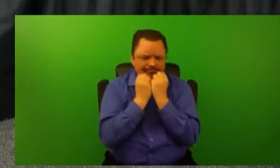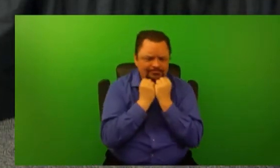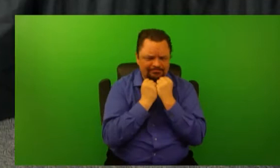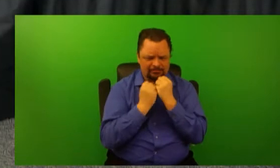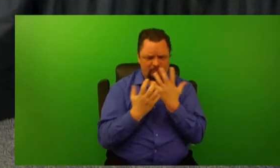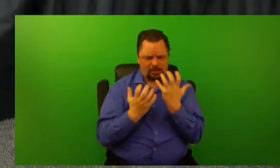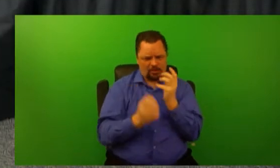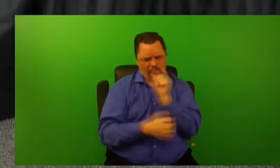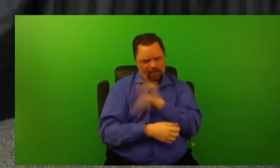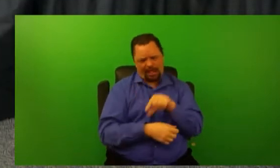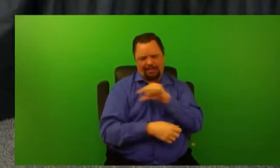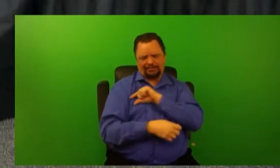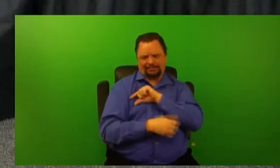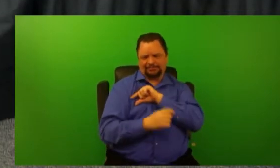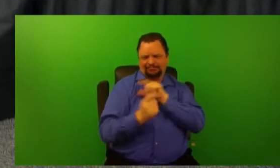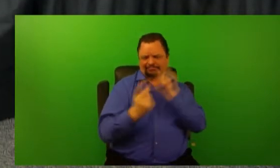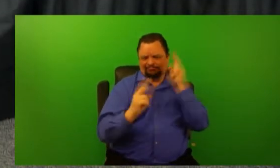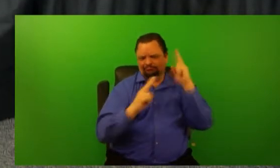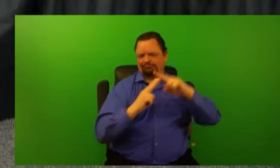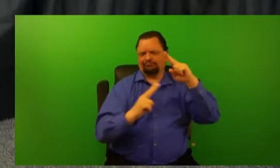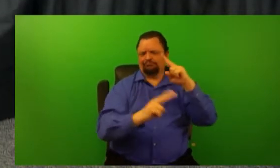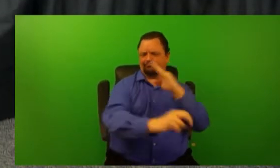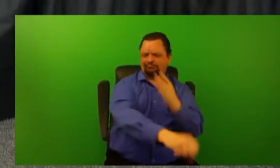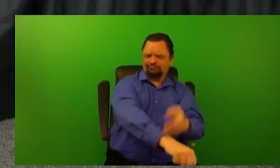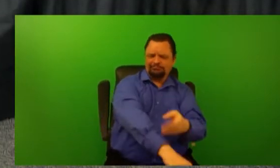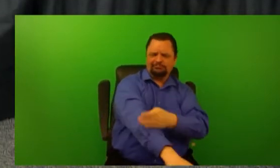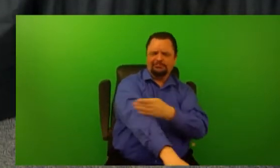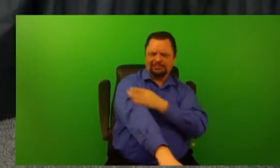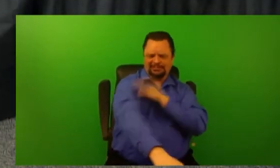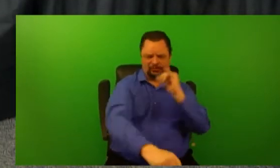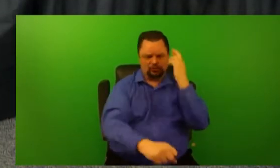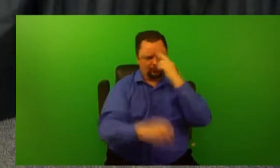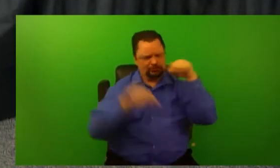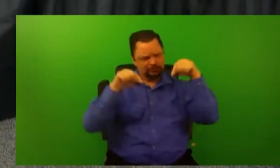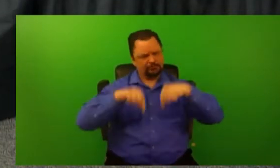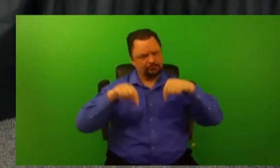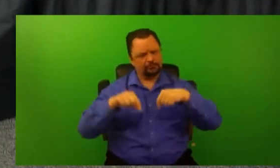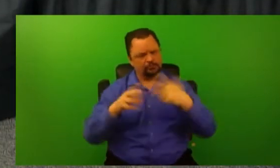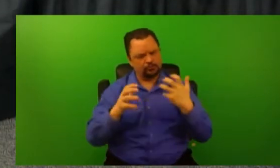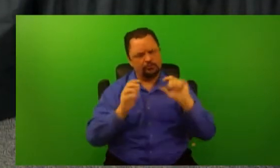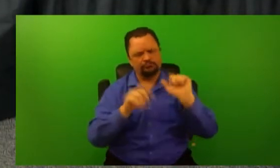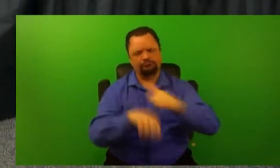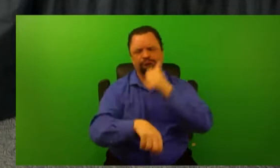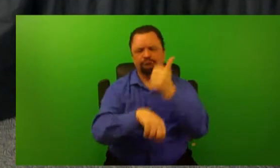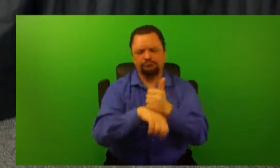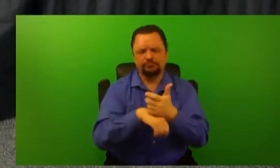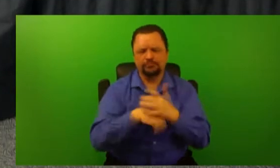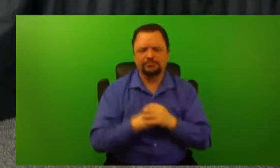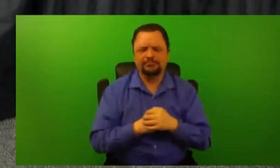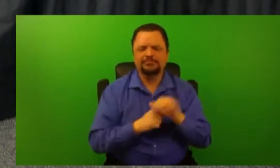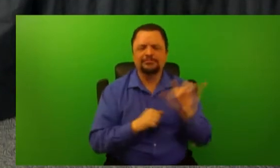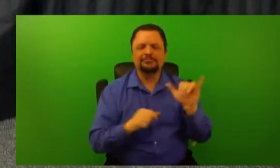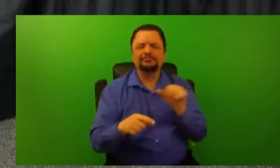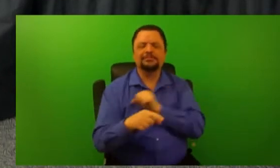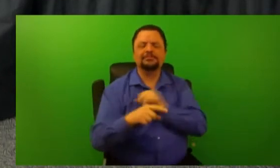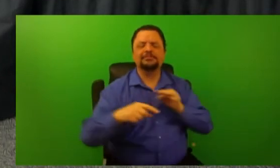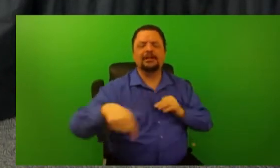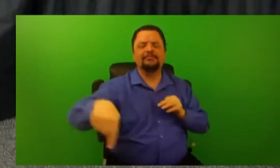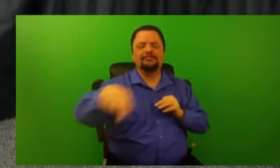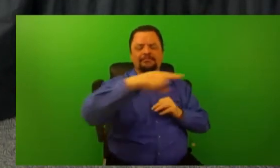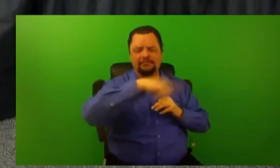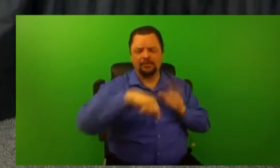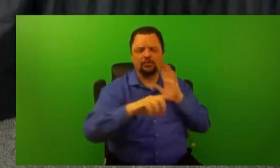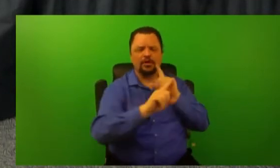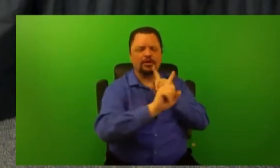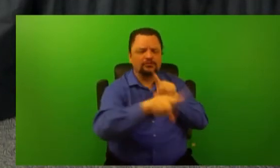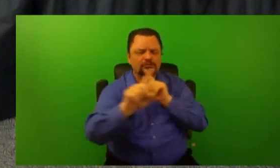I think that's reasonable, that if we know we are going to respond to this as staff and have content to provide, that we could